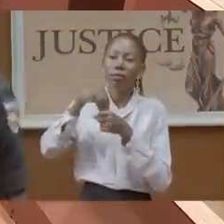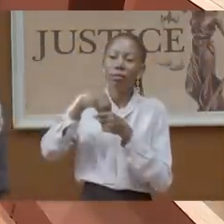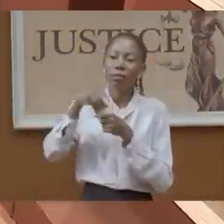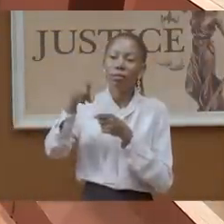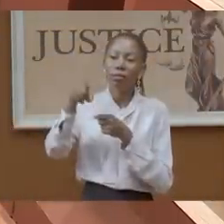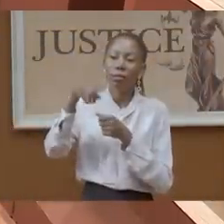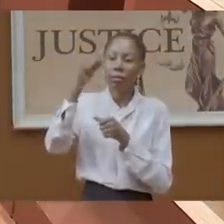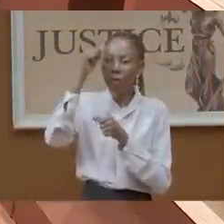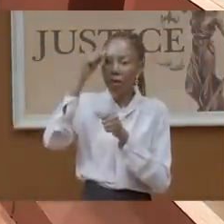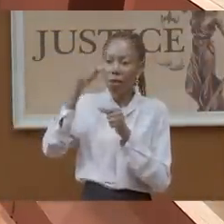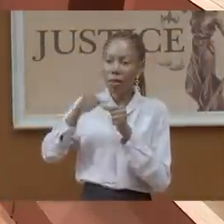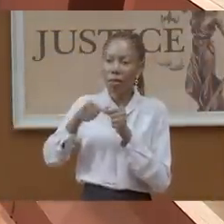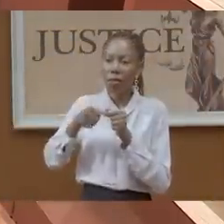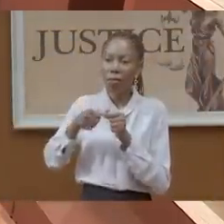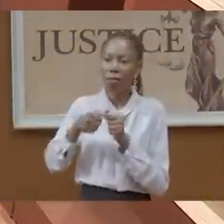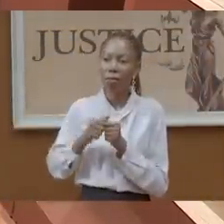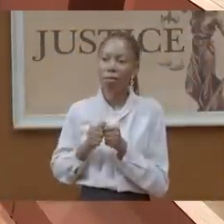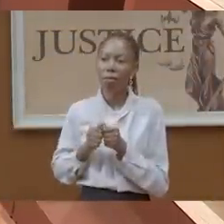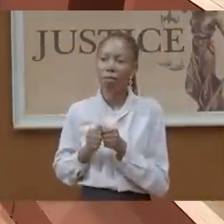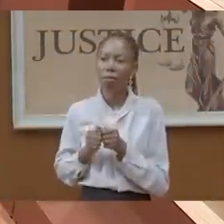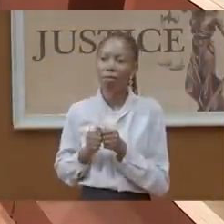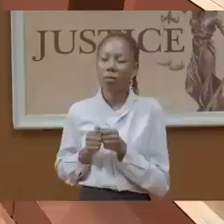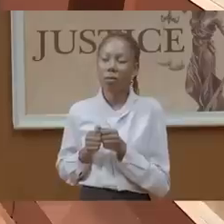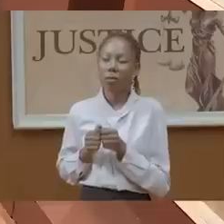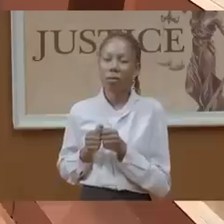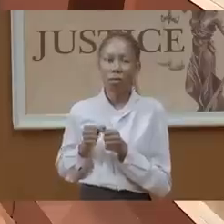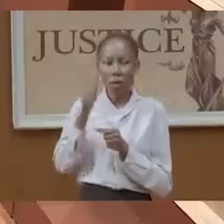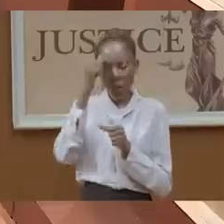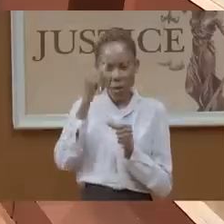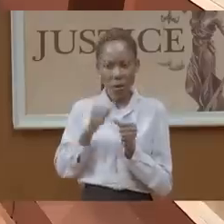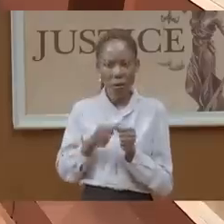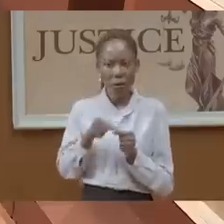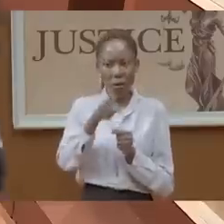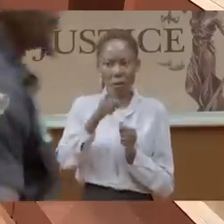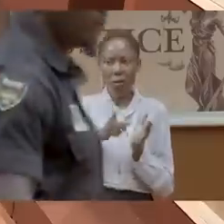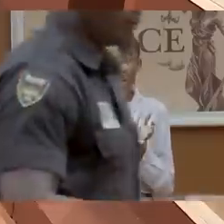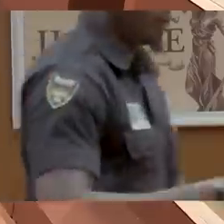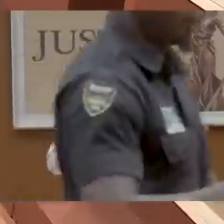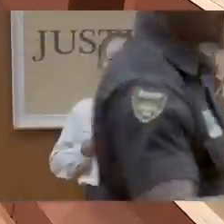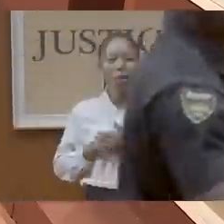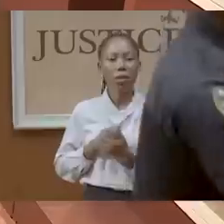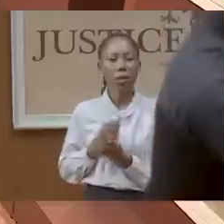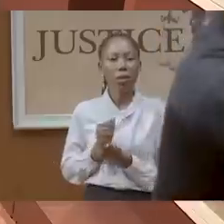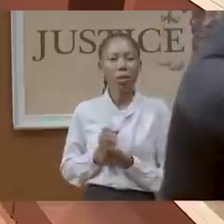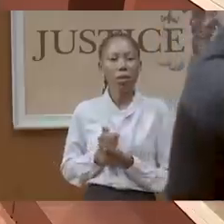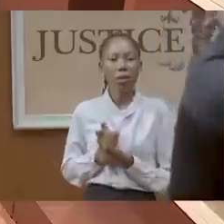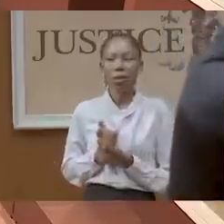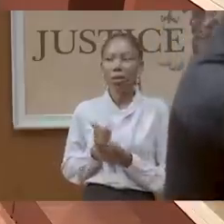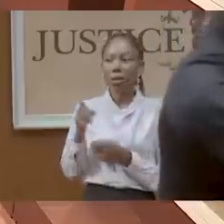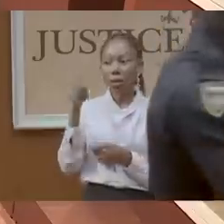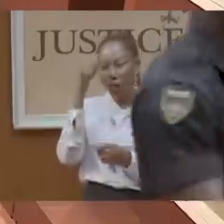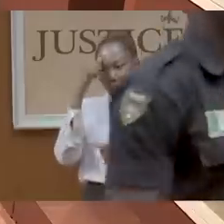was 9/21. In fact, I just remember, we're still together in the house. So when I saw, I said, who is